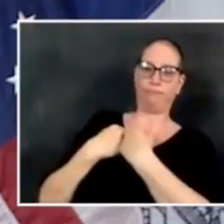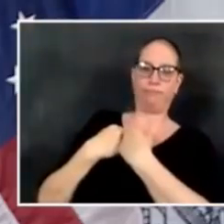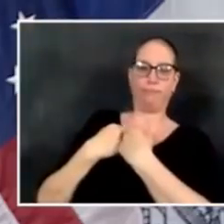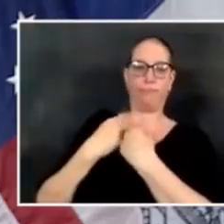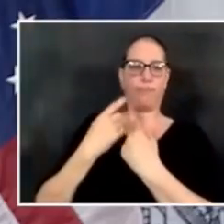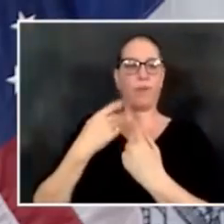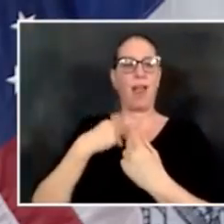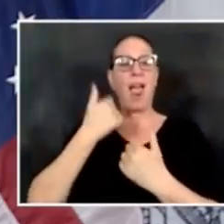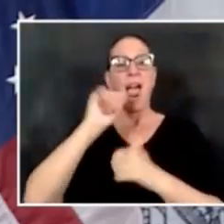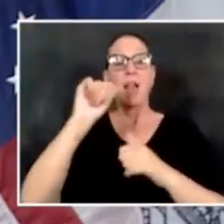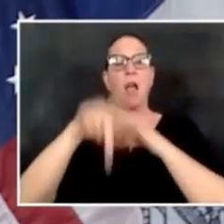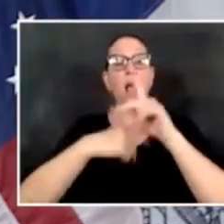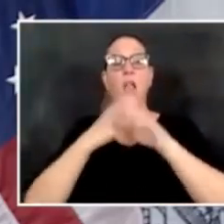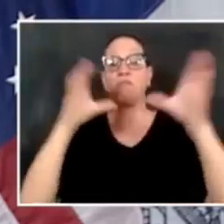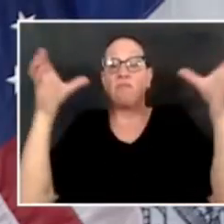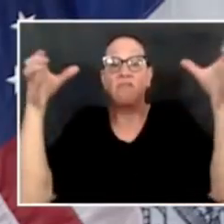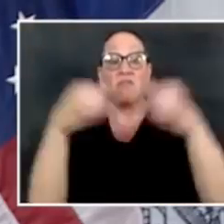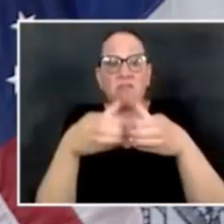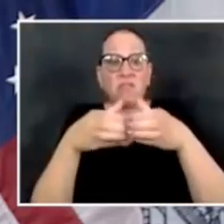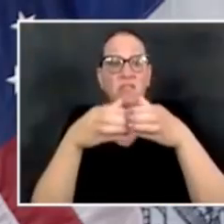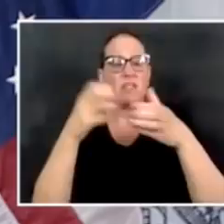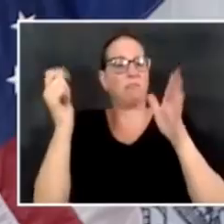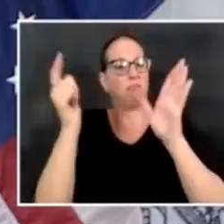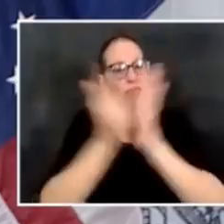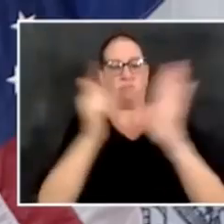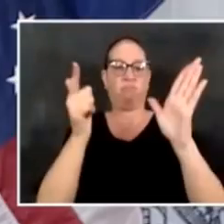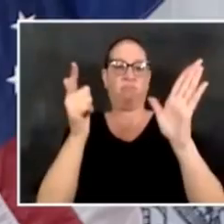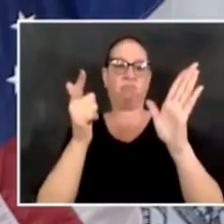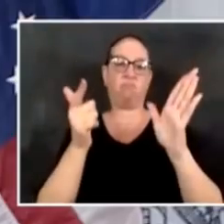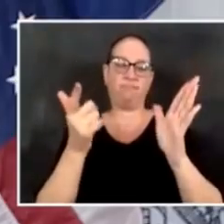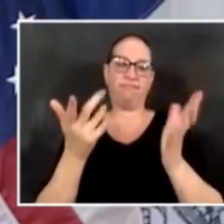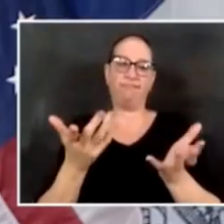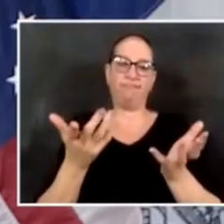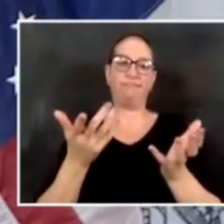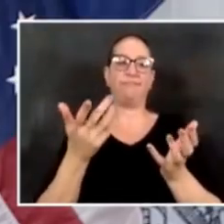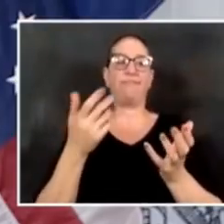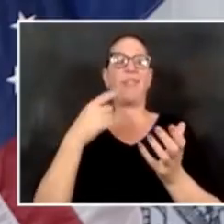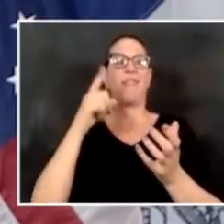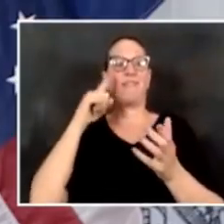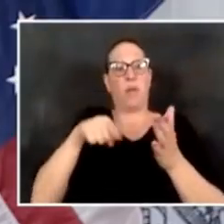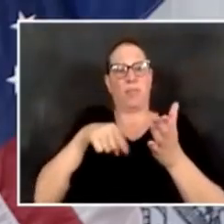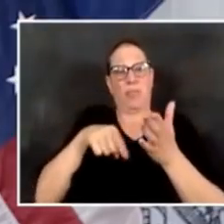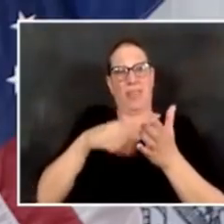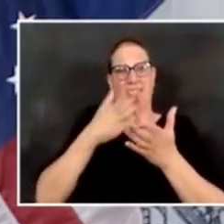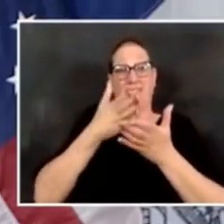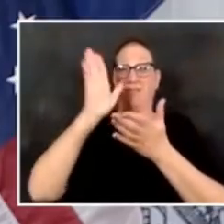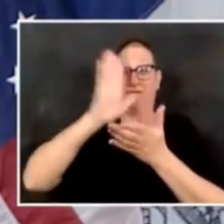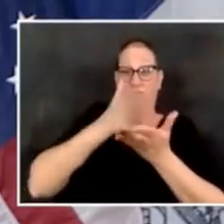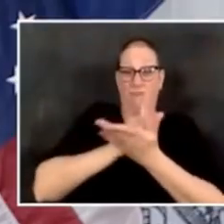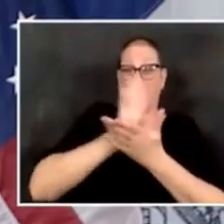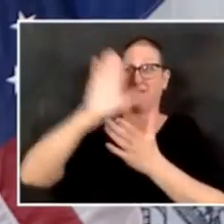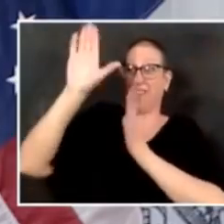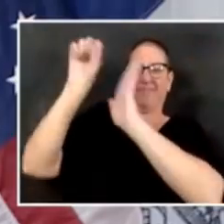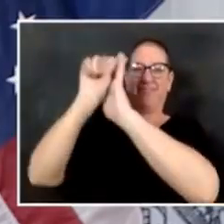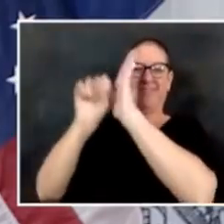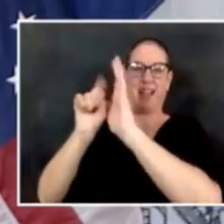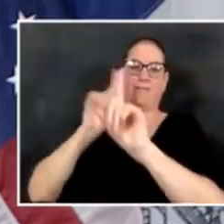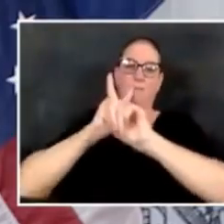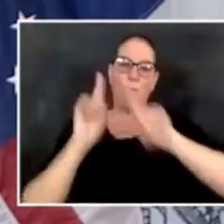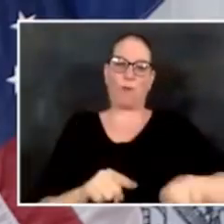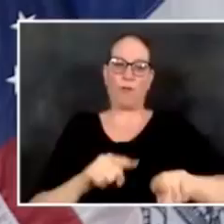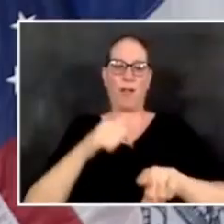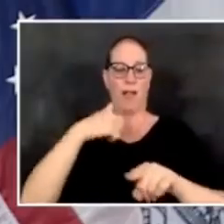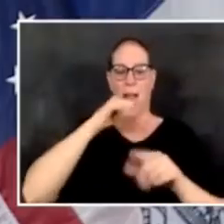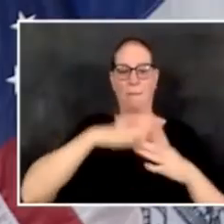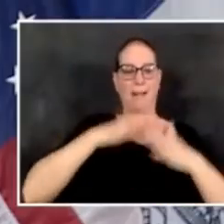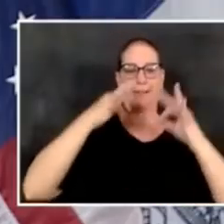laws that have been passed down through executive order to maintain people and keep people alive. So